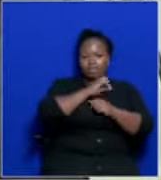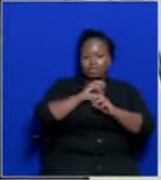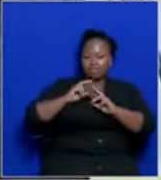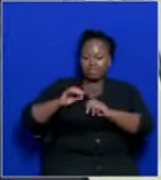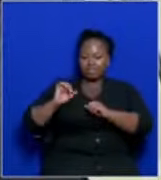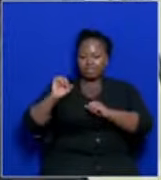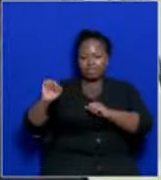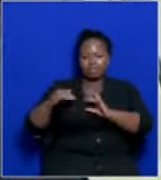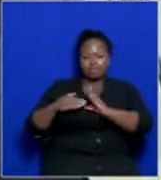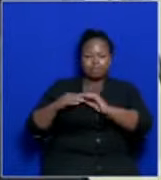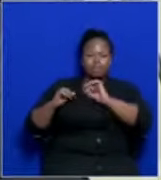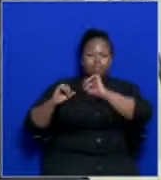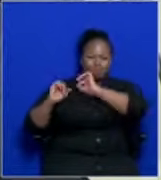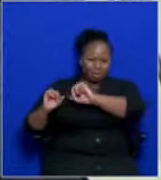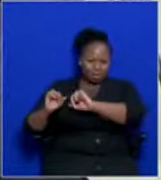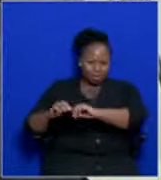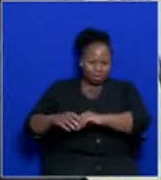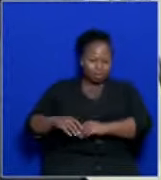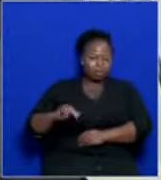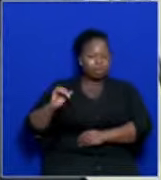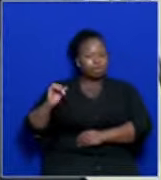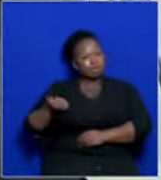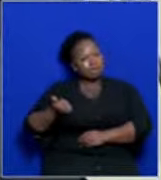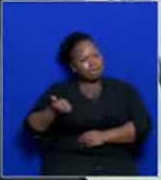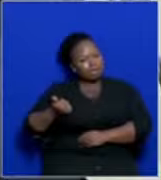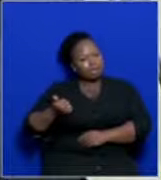then only to